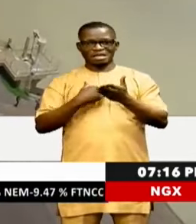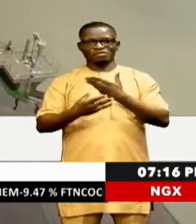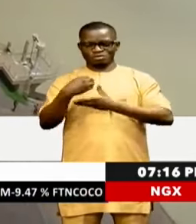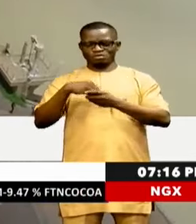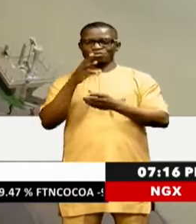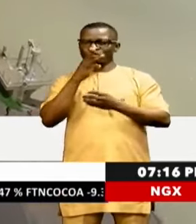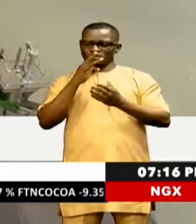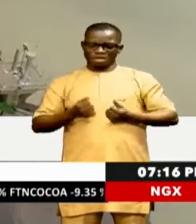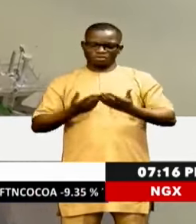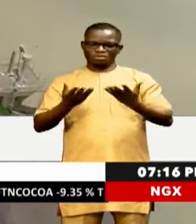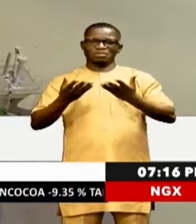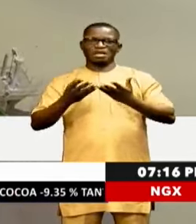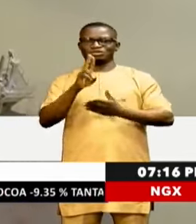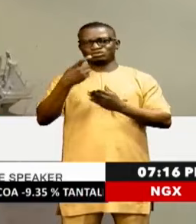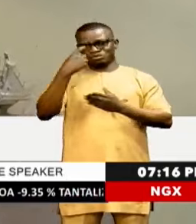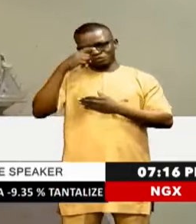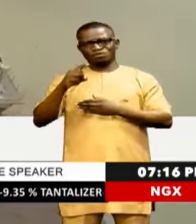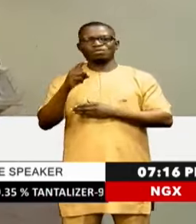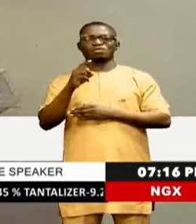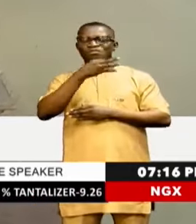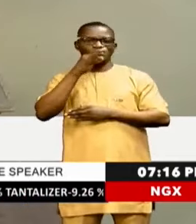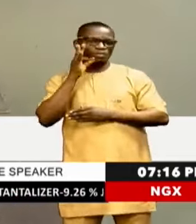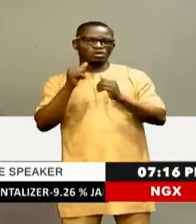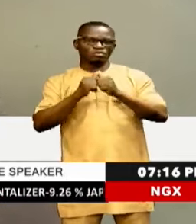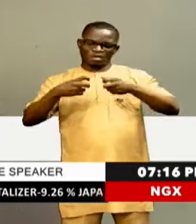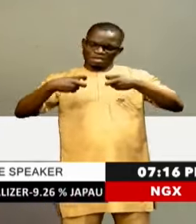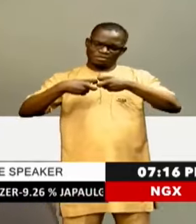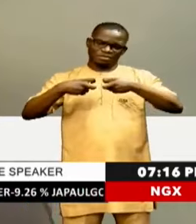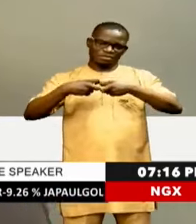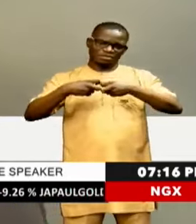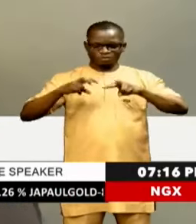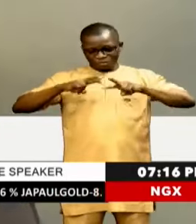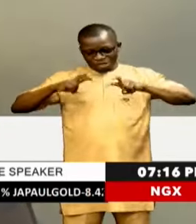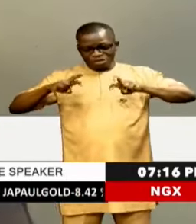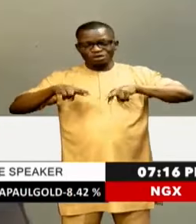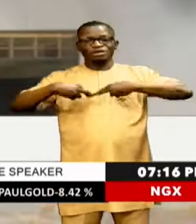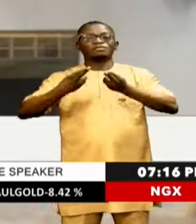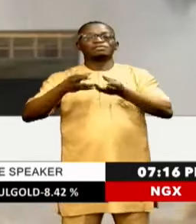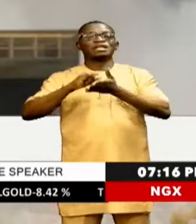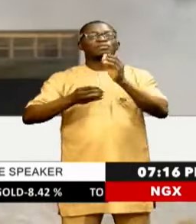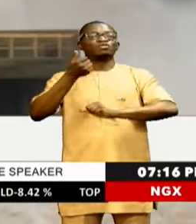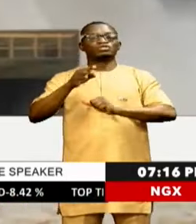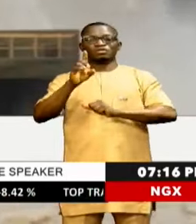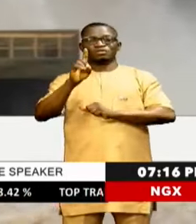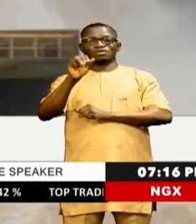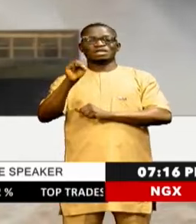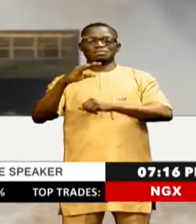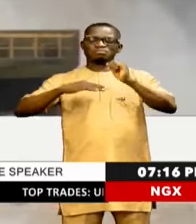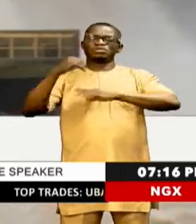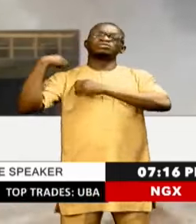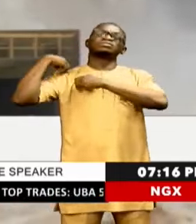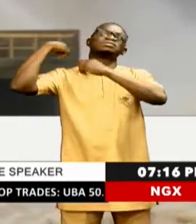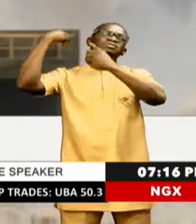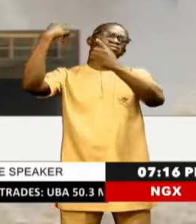supply, irrigation, and hydropower generation. Investigations revealed that most of these dams, constructed over many